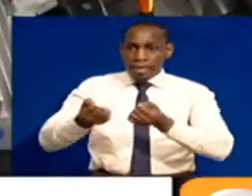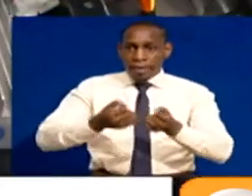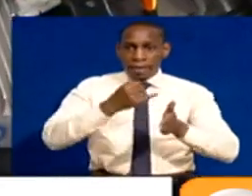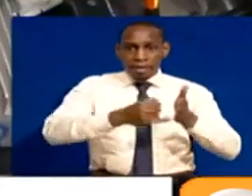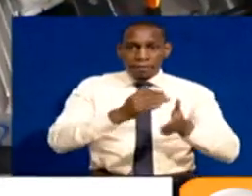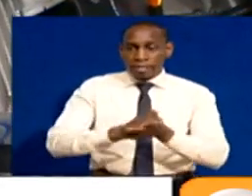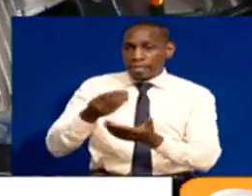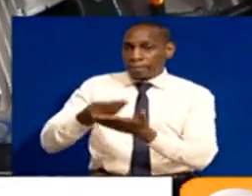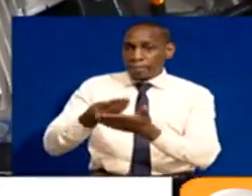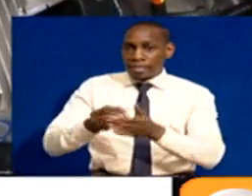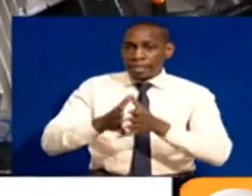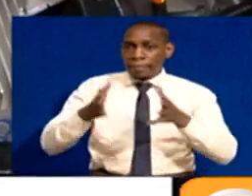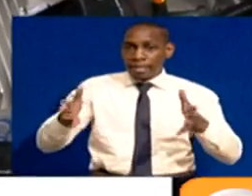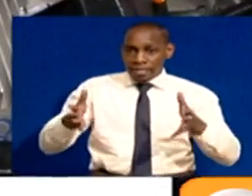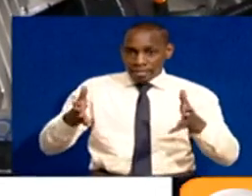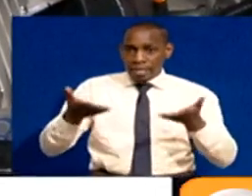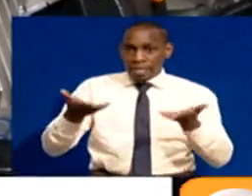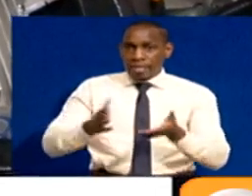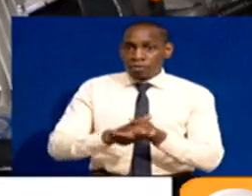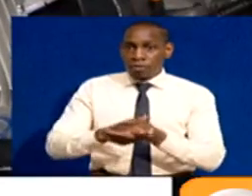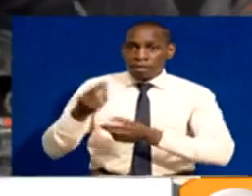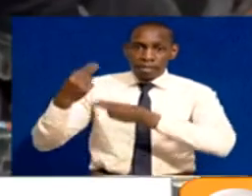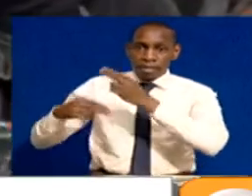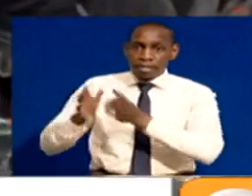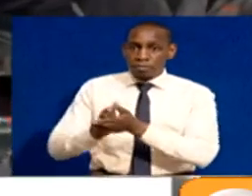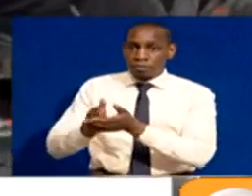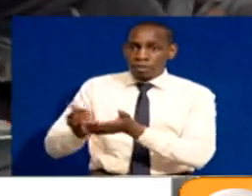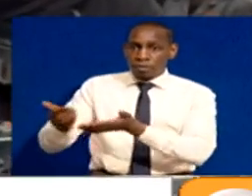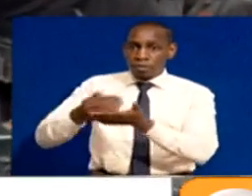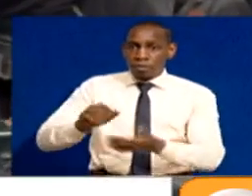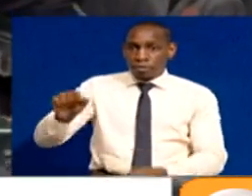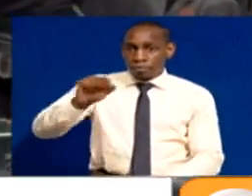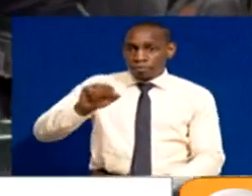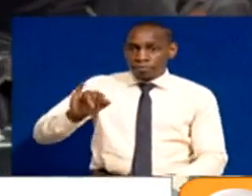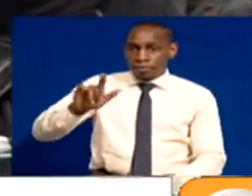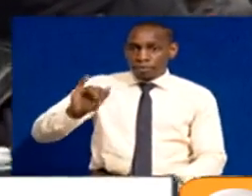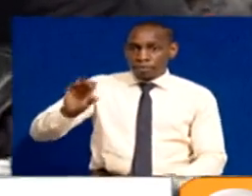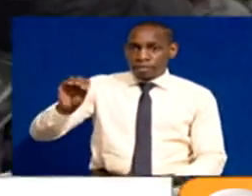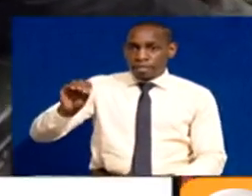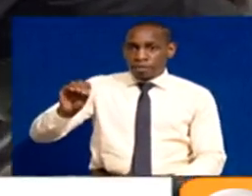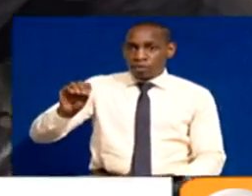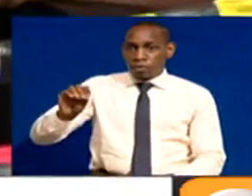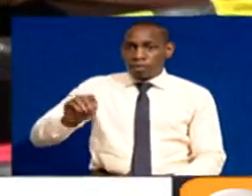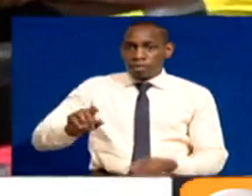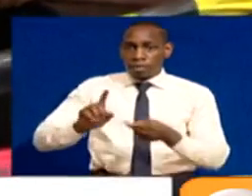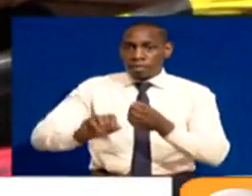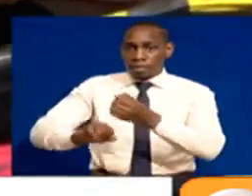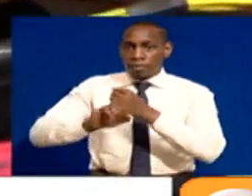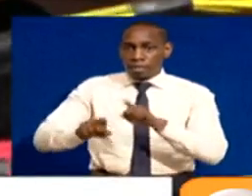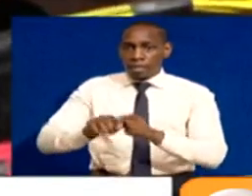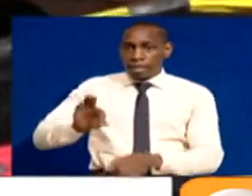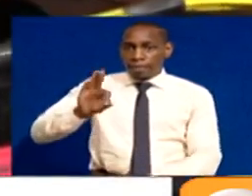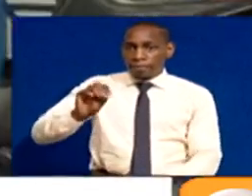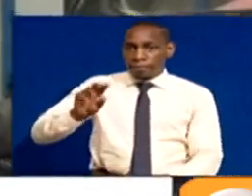manufacturing. The funding, the largest so far in its history, was sourced from Silicon Valley Fund at One Ventures and supported by